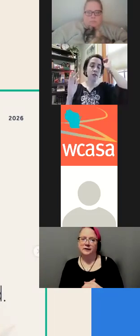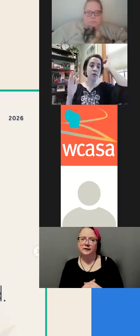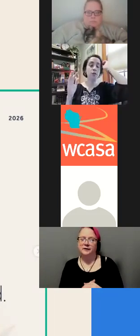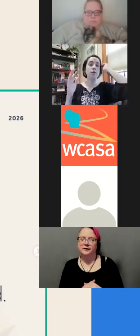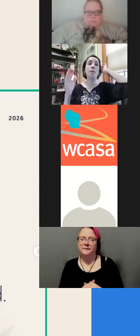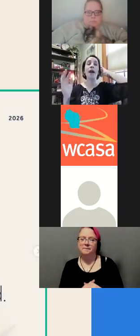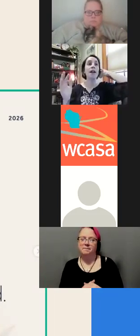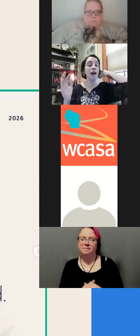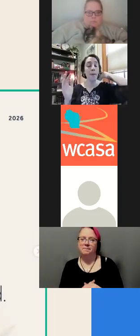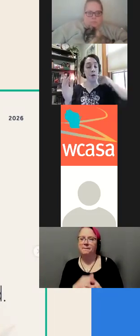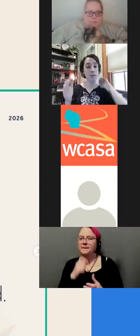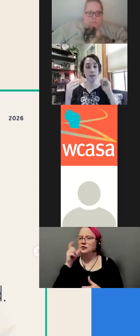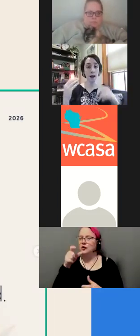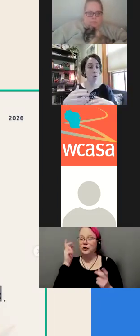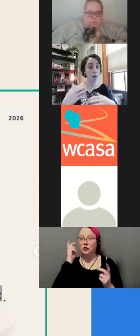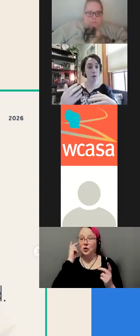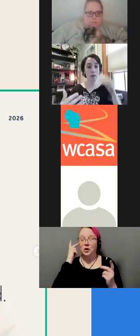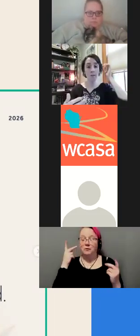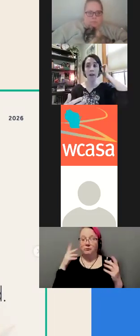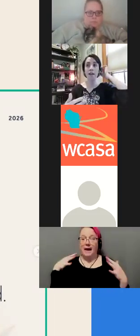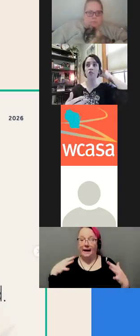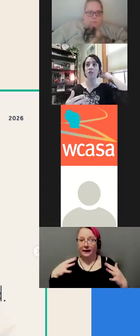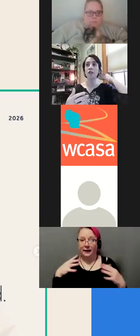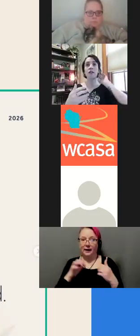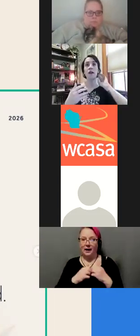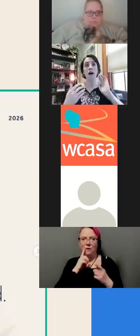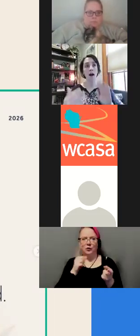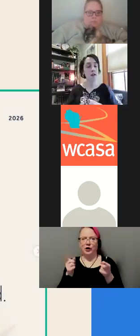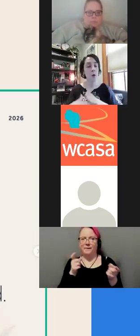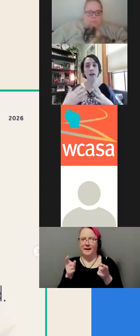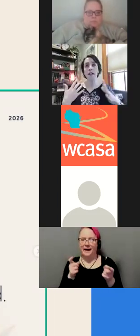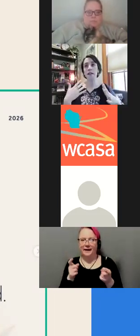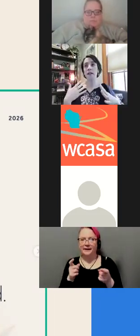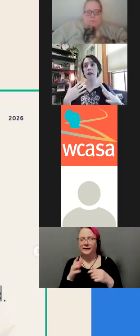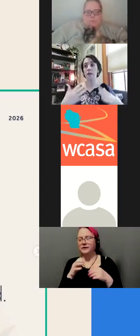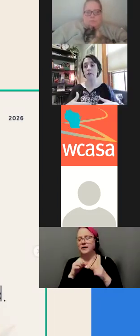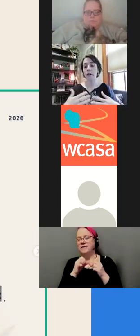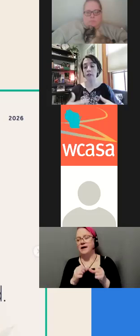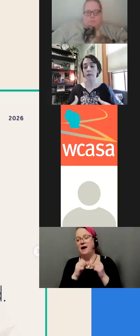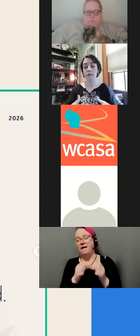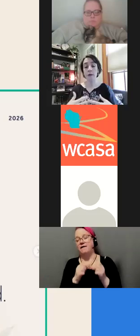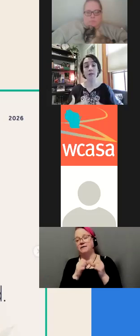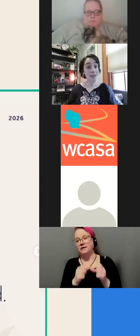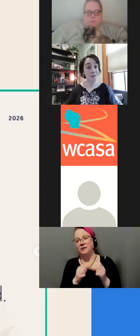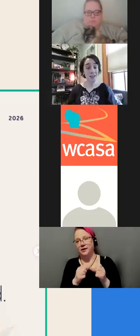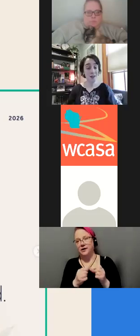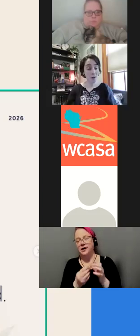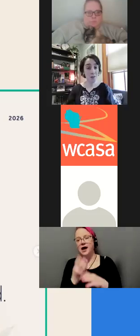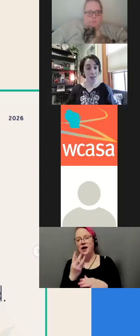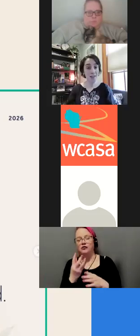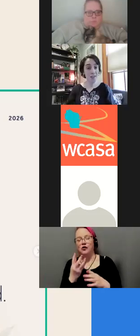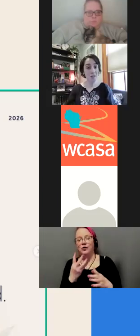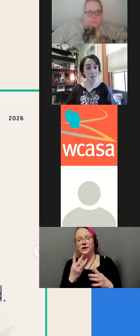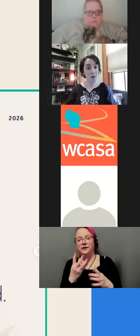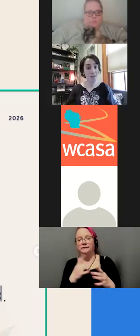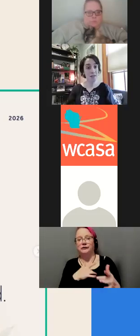need to panic about how we are going to manage the ongoing and growing concerns about safety,